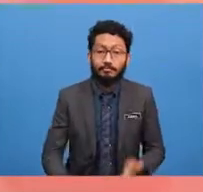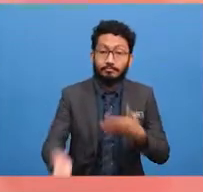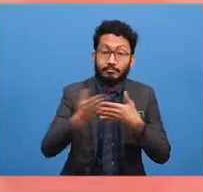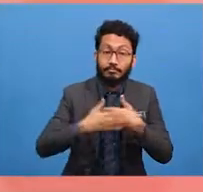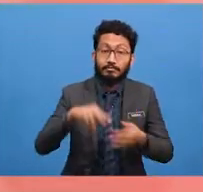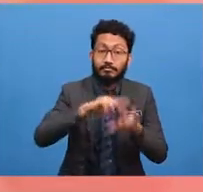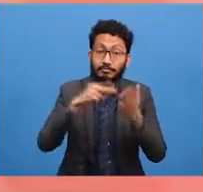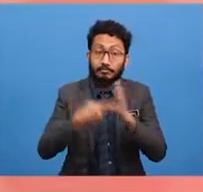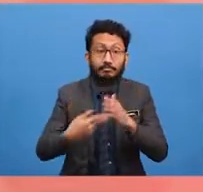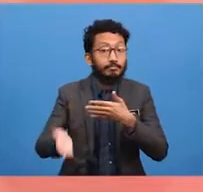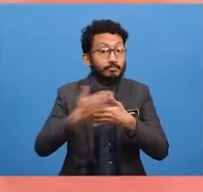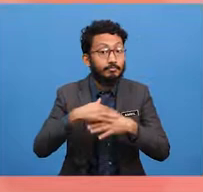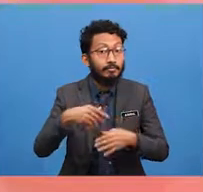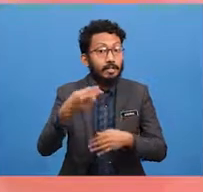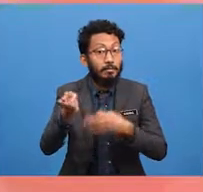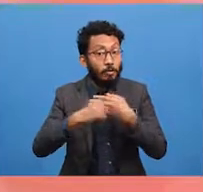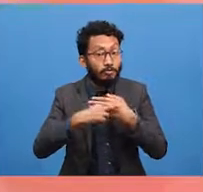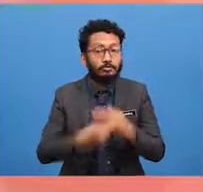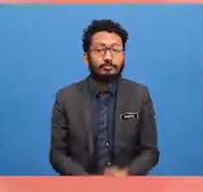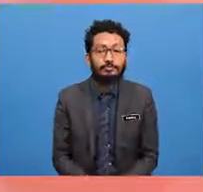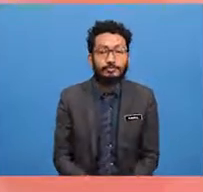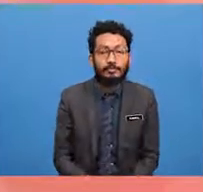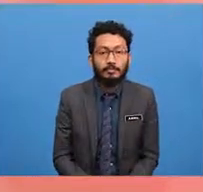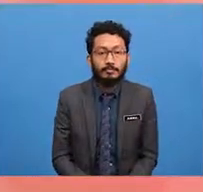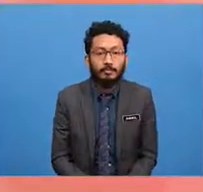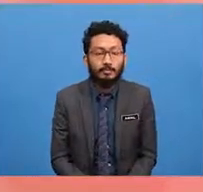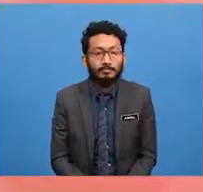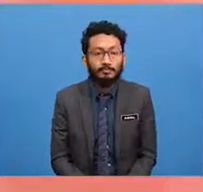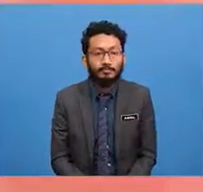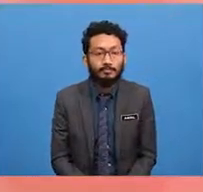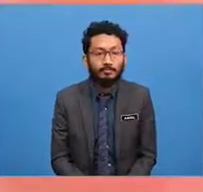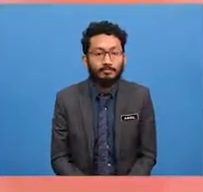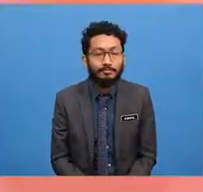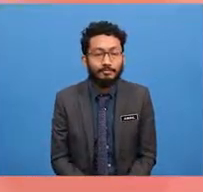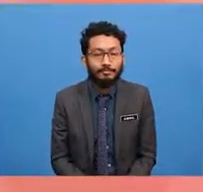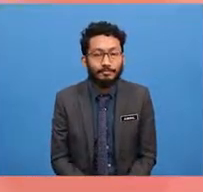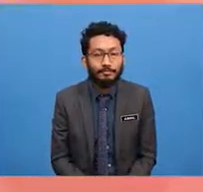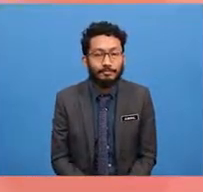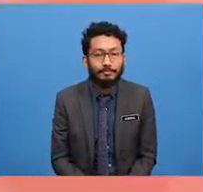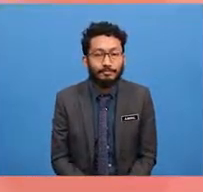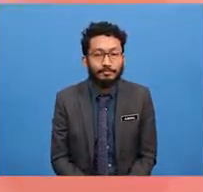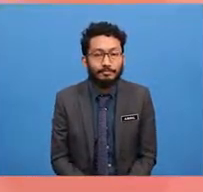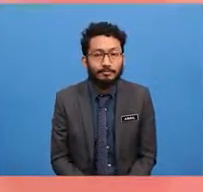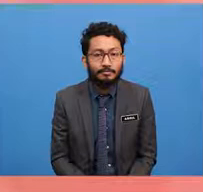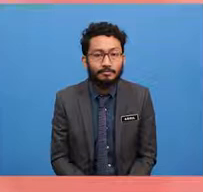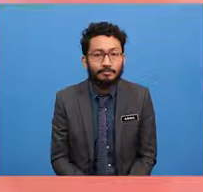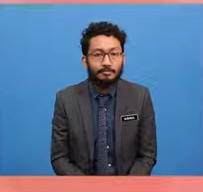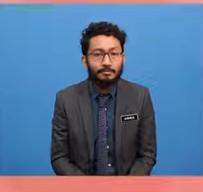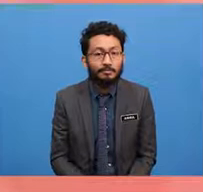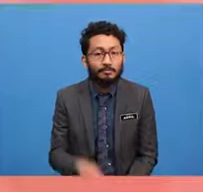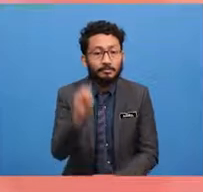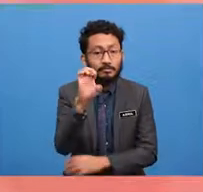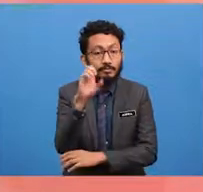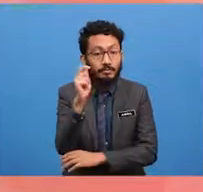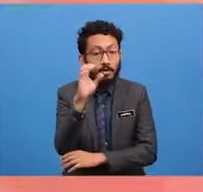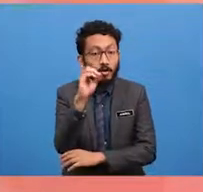return. We'll set off for Madrid at 9 o'clock and arrive at 10 o'clock.